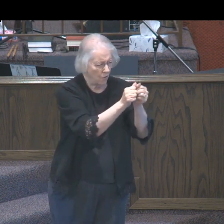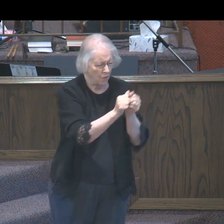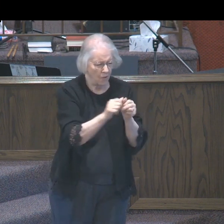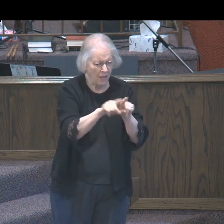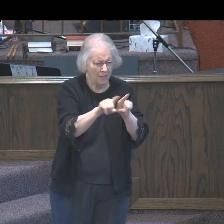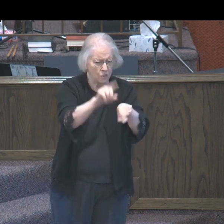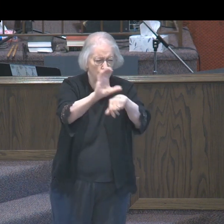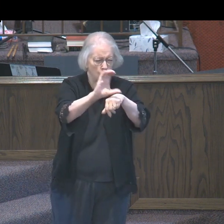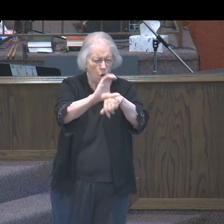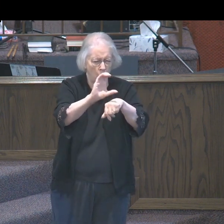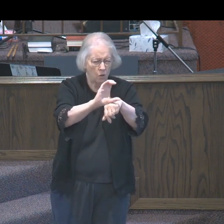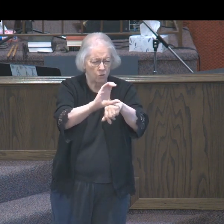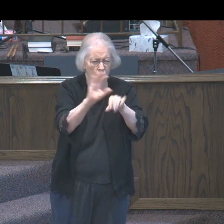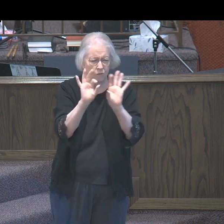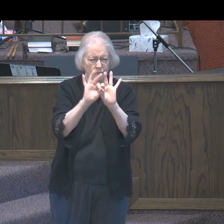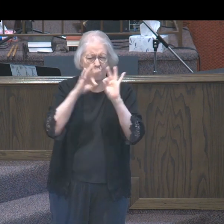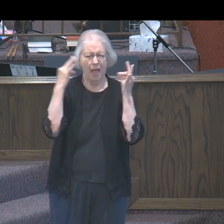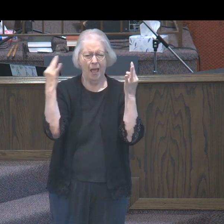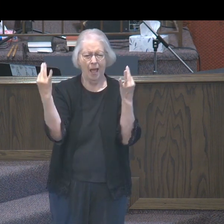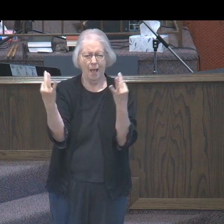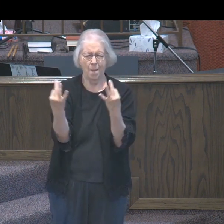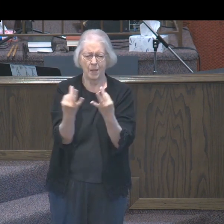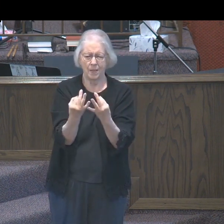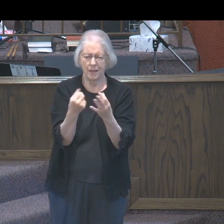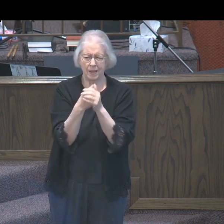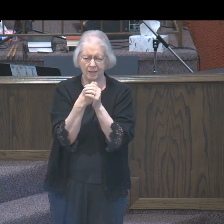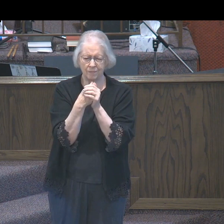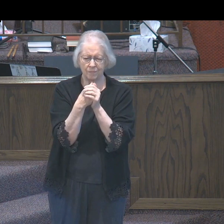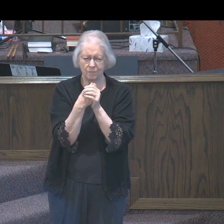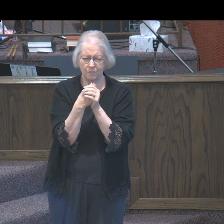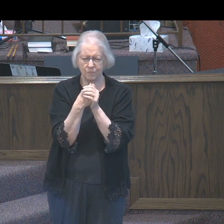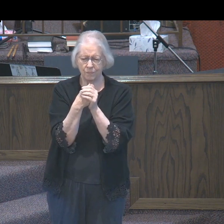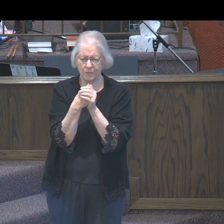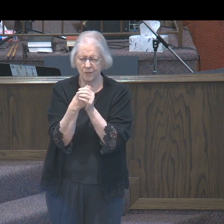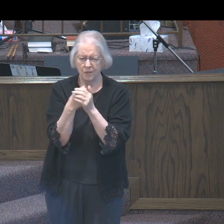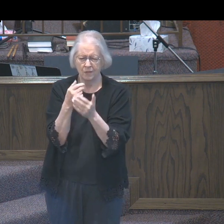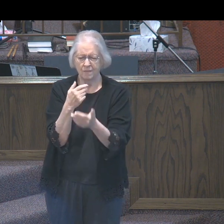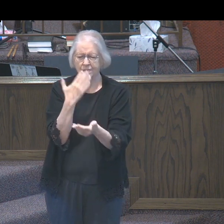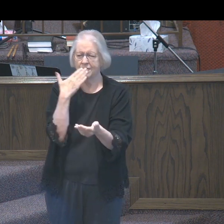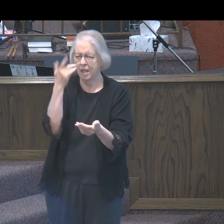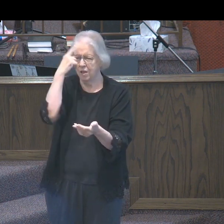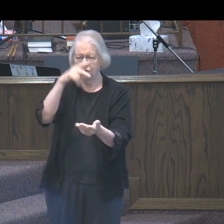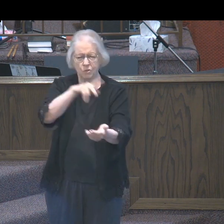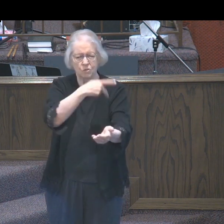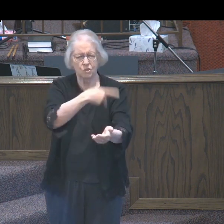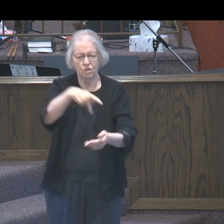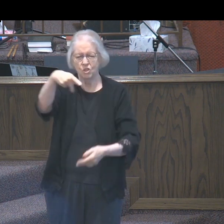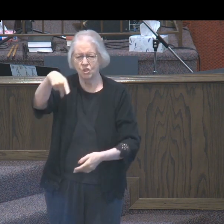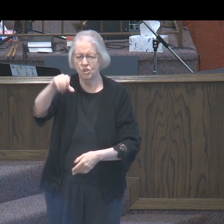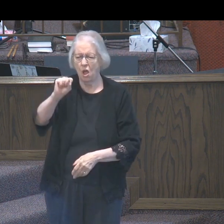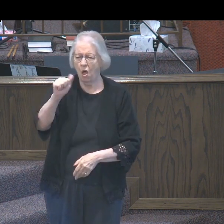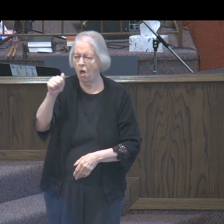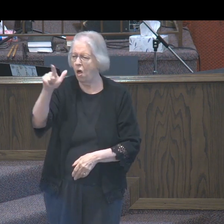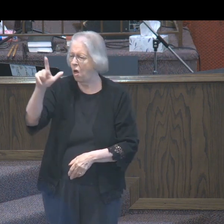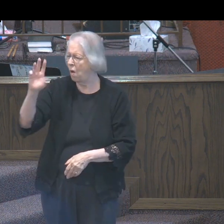our petitions to you. Lord, as pastors remind us, and as this song has reminded us, and as your word reminds us of your faithfulness,